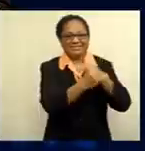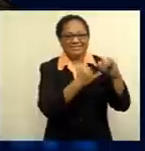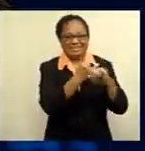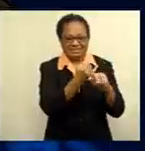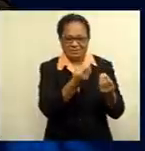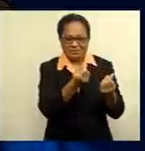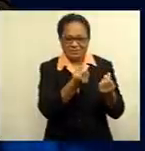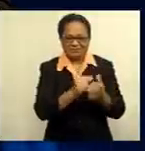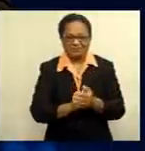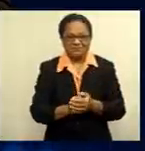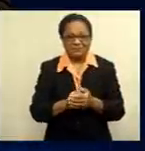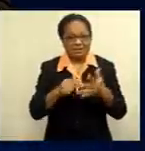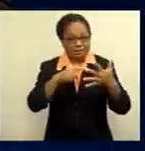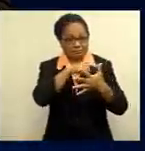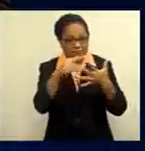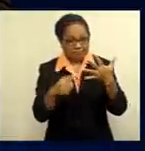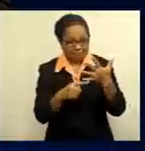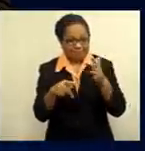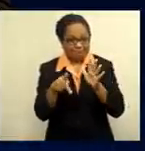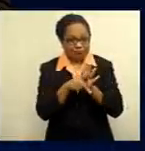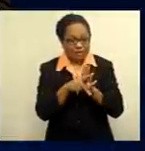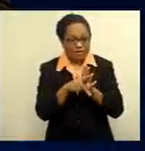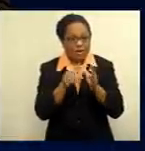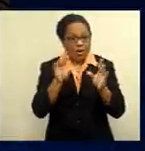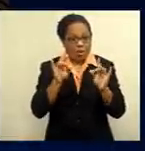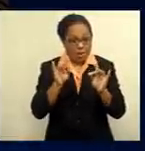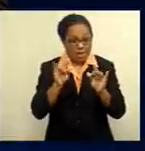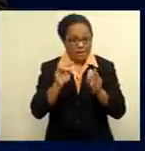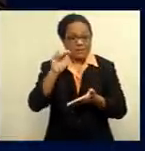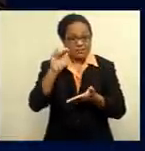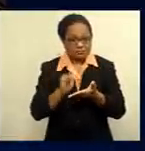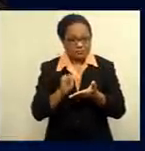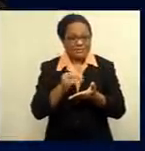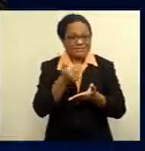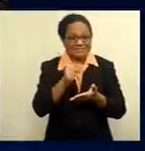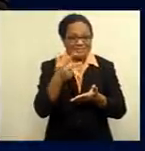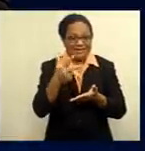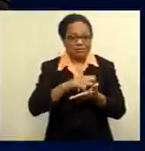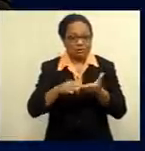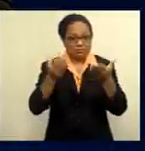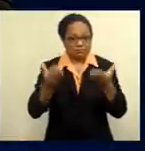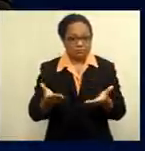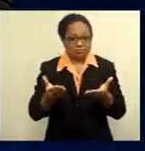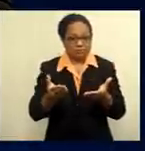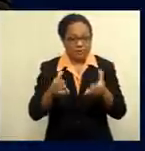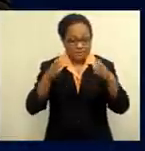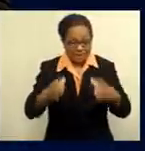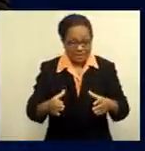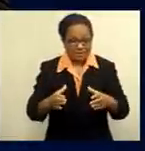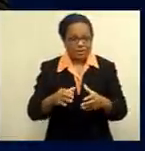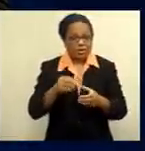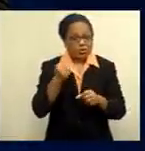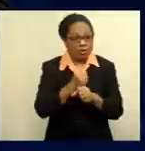cover. On the commodities market, crude oil dropped to $68 a barrel, gold rose to close at